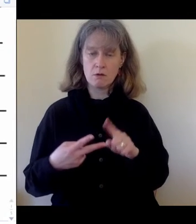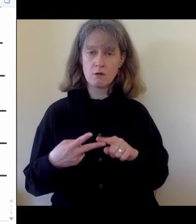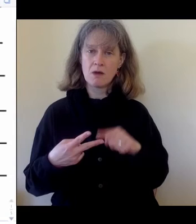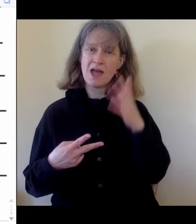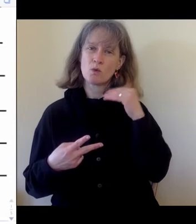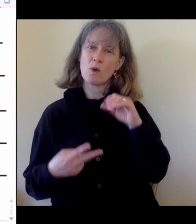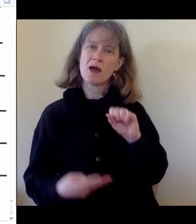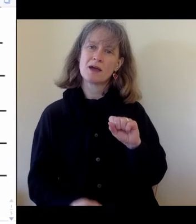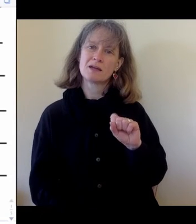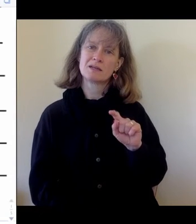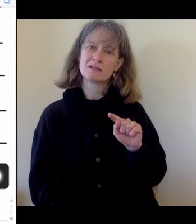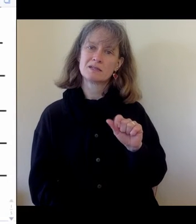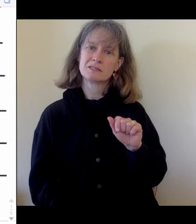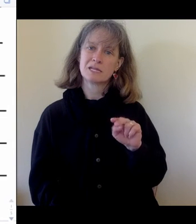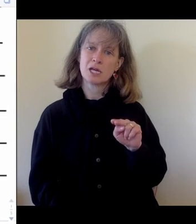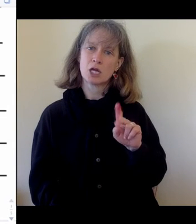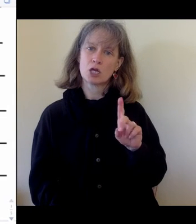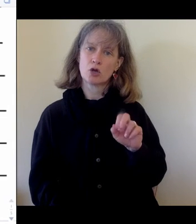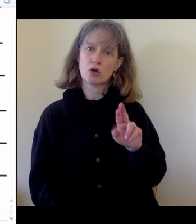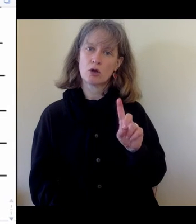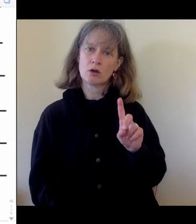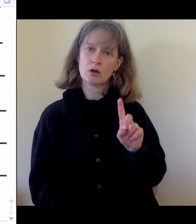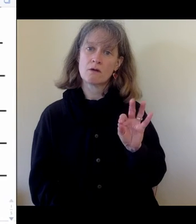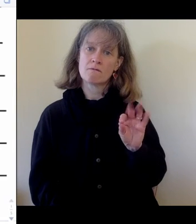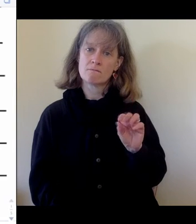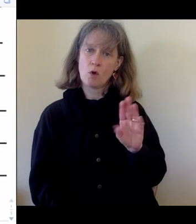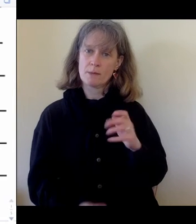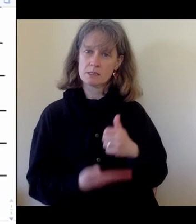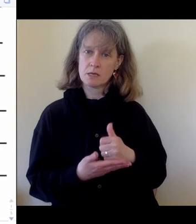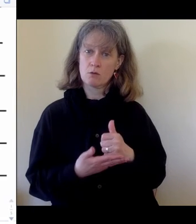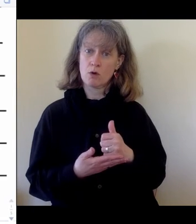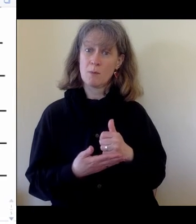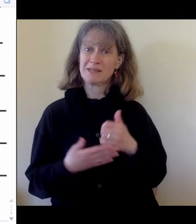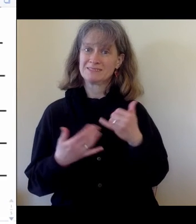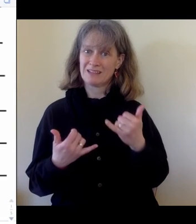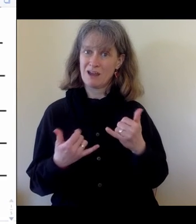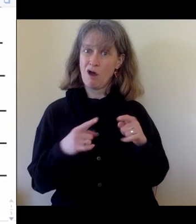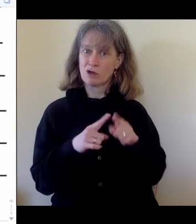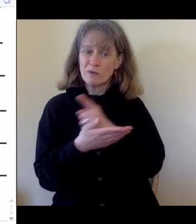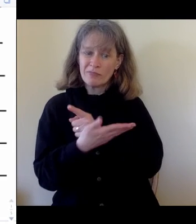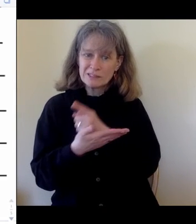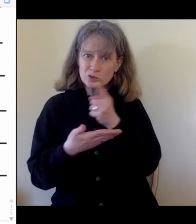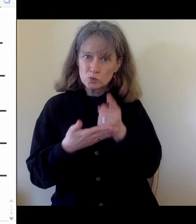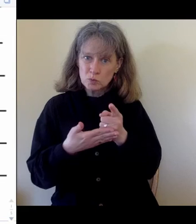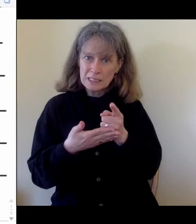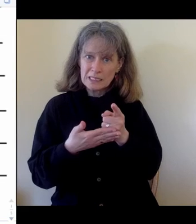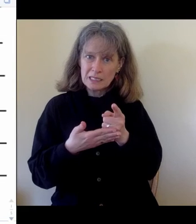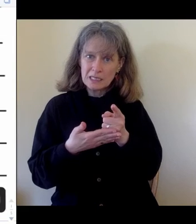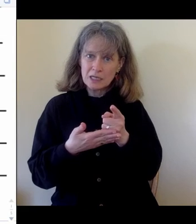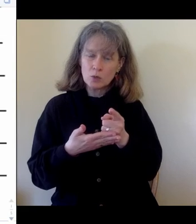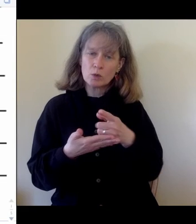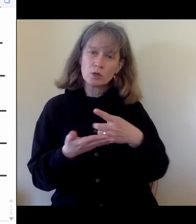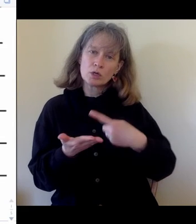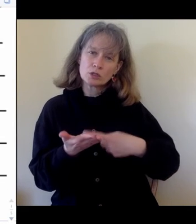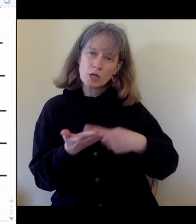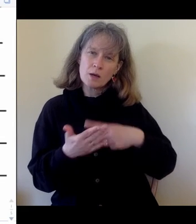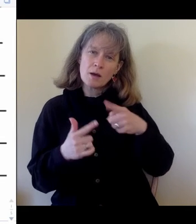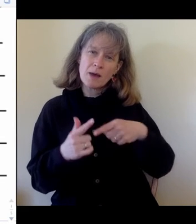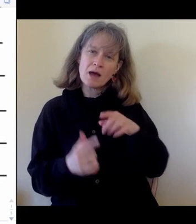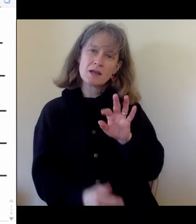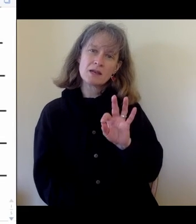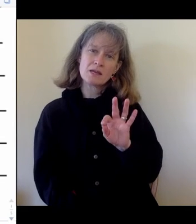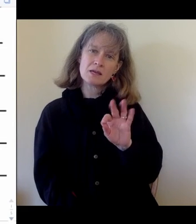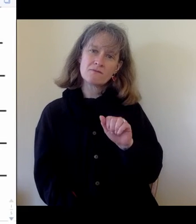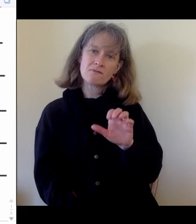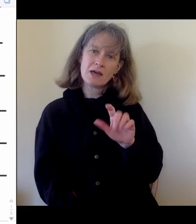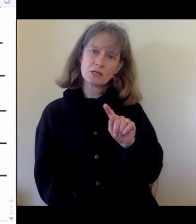useful. But today and this week is all focused around factored form and finding